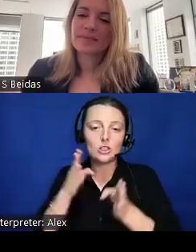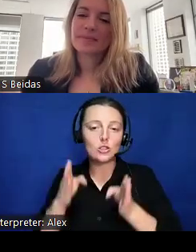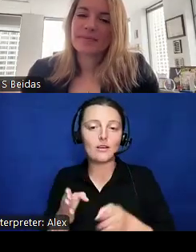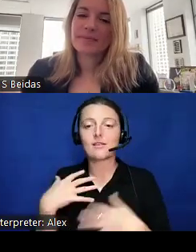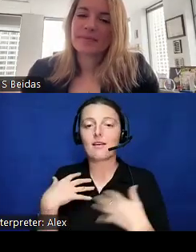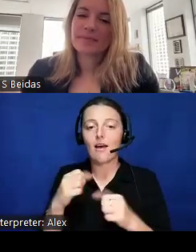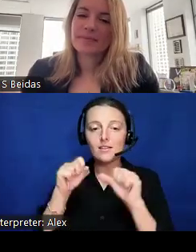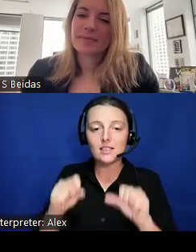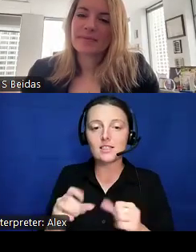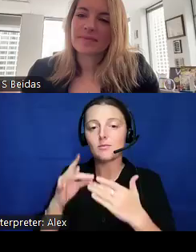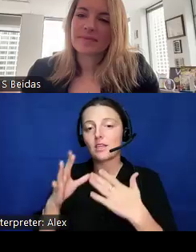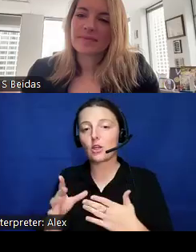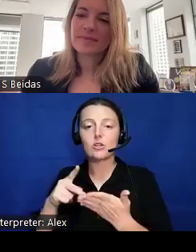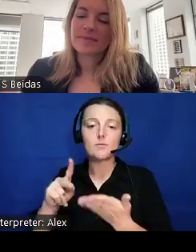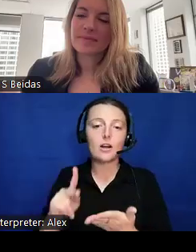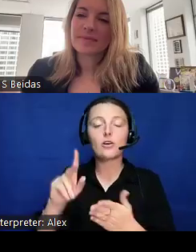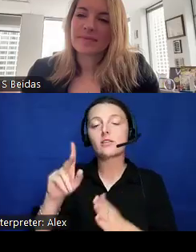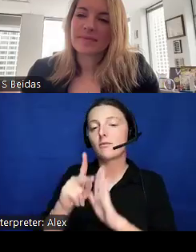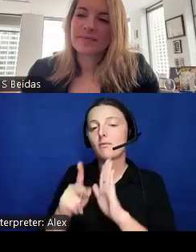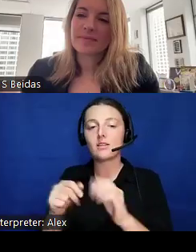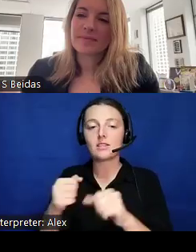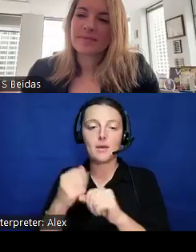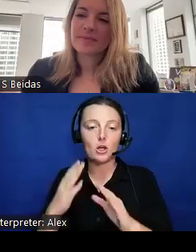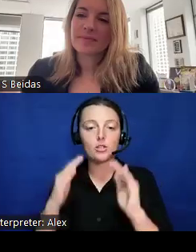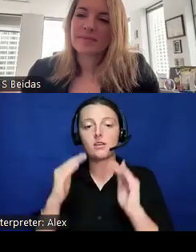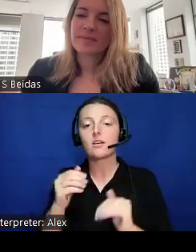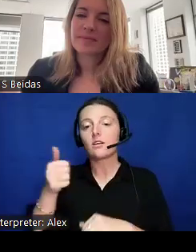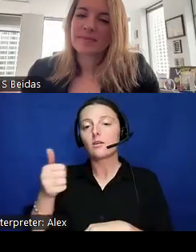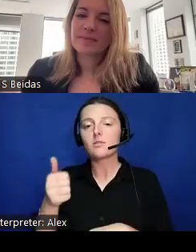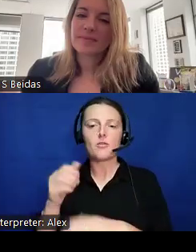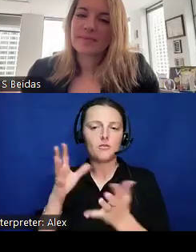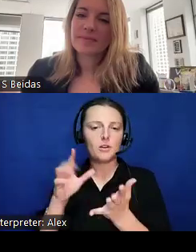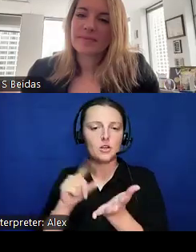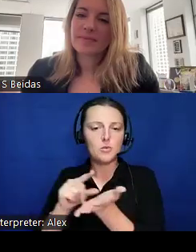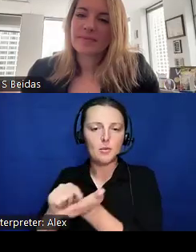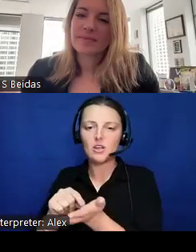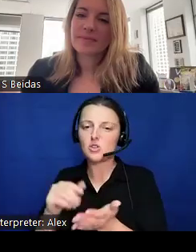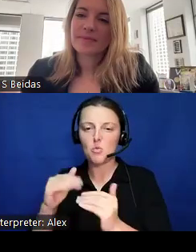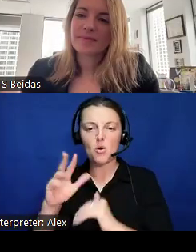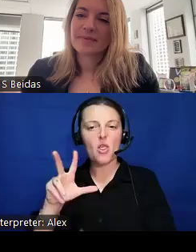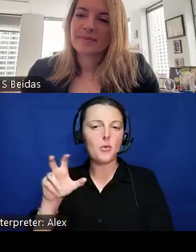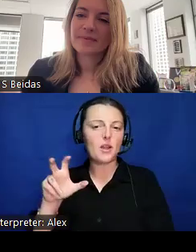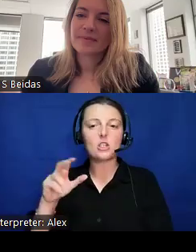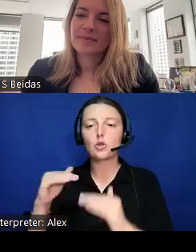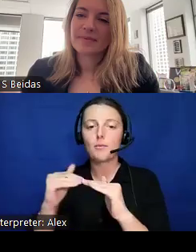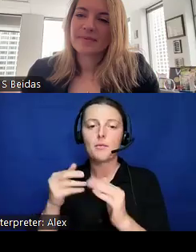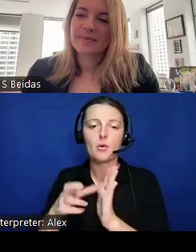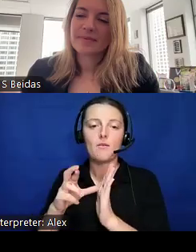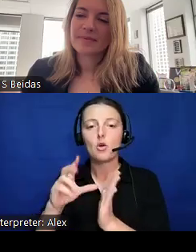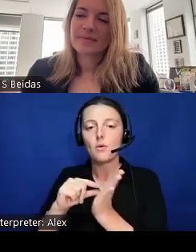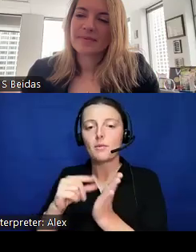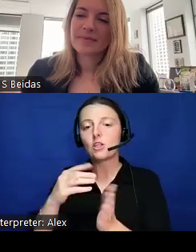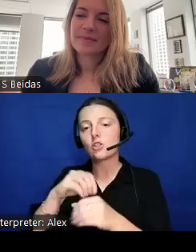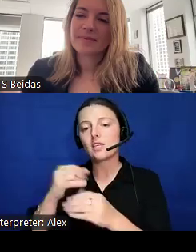science, Dr. Beidas has published more than 300 peer-reviewed publications in journals that you may have heard of, such as JAMA,